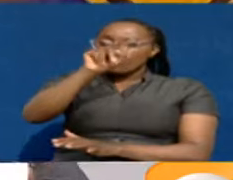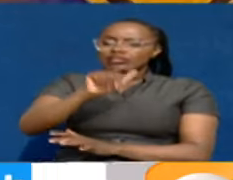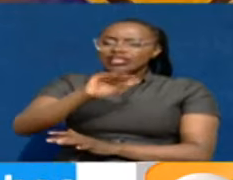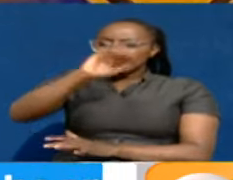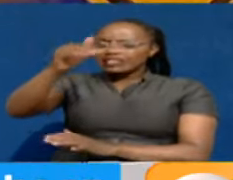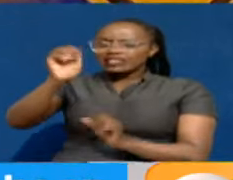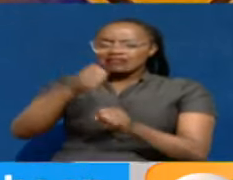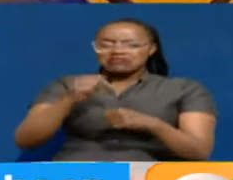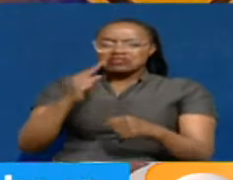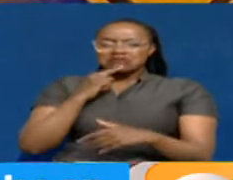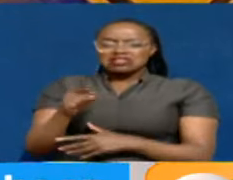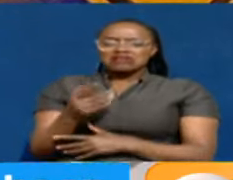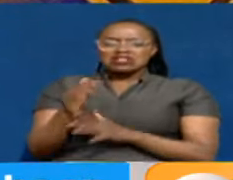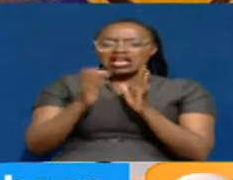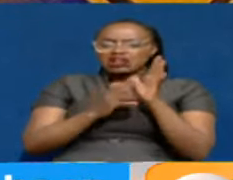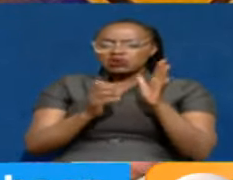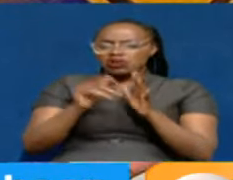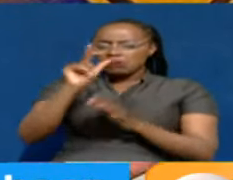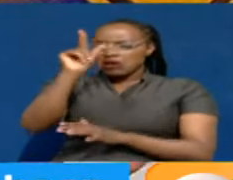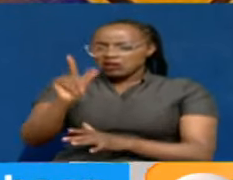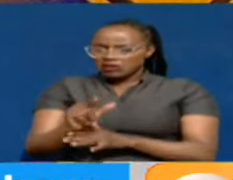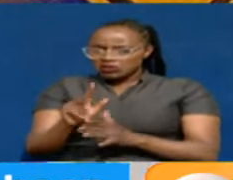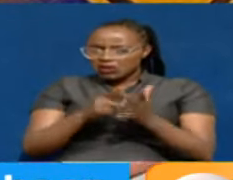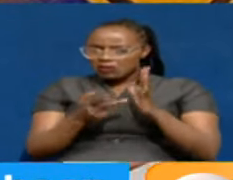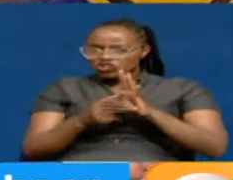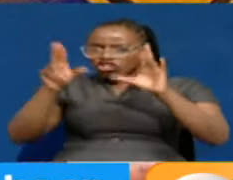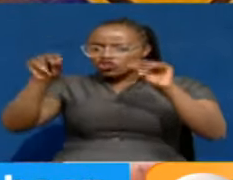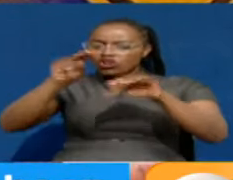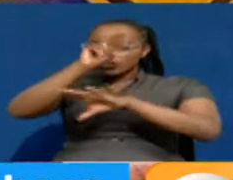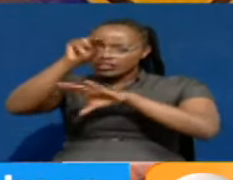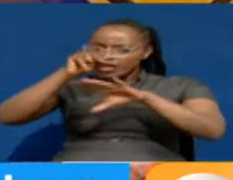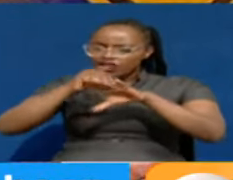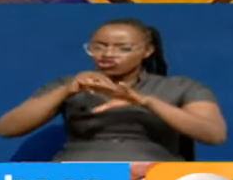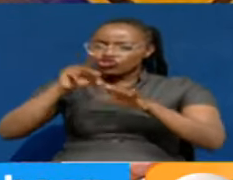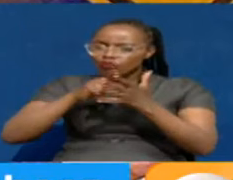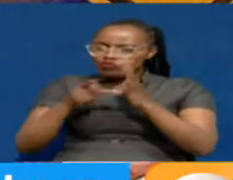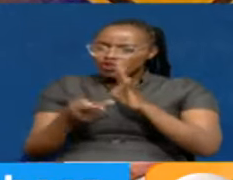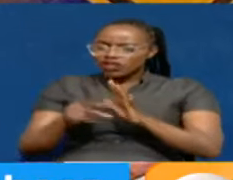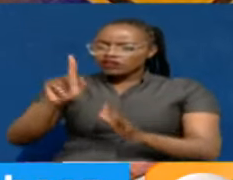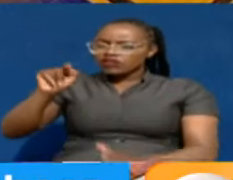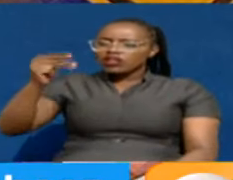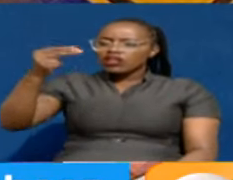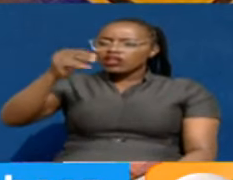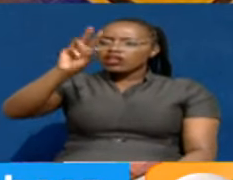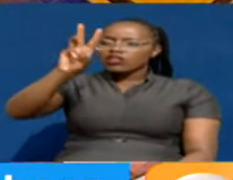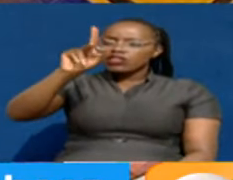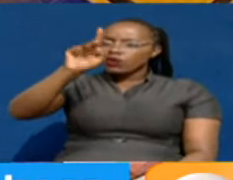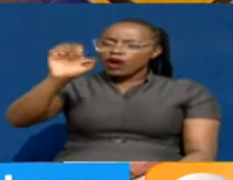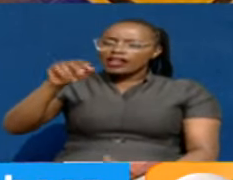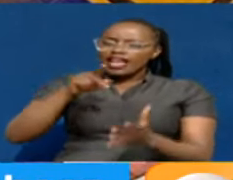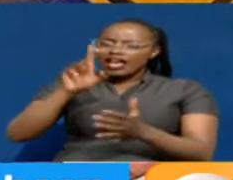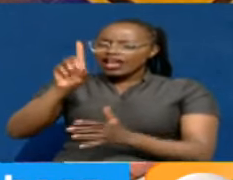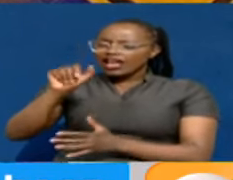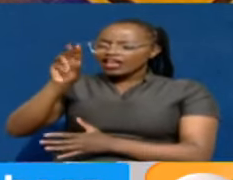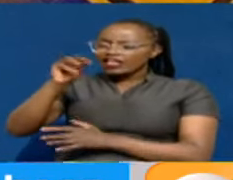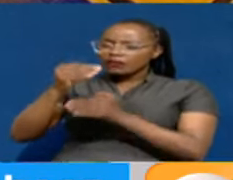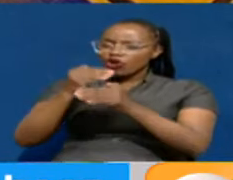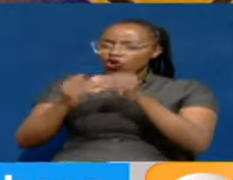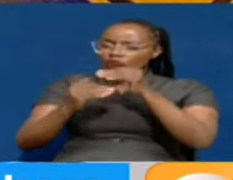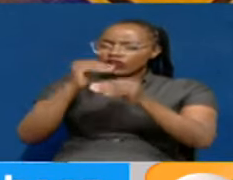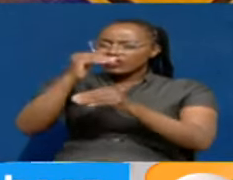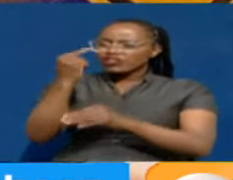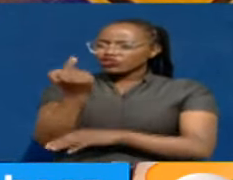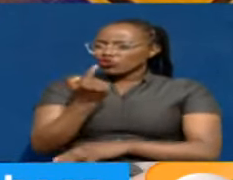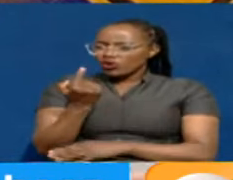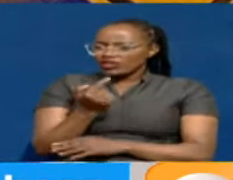you can't say it's an Ukambani region project. It's a national project. Thwake Dam that is being constructed, it's